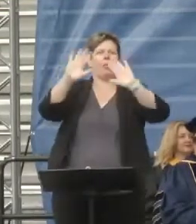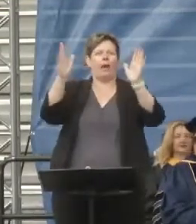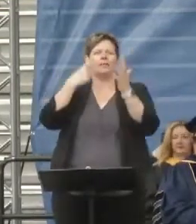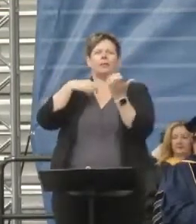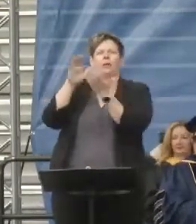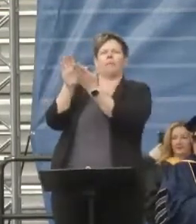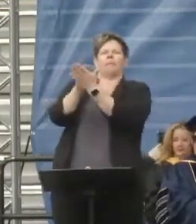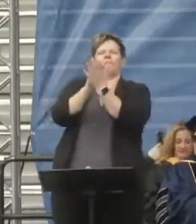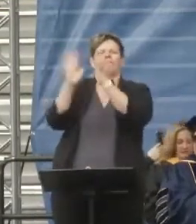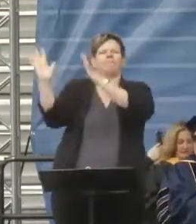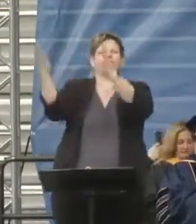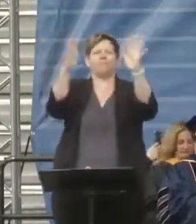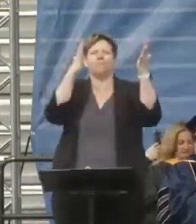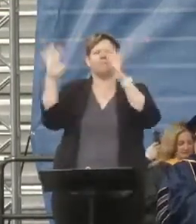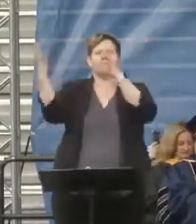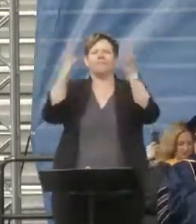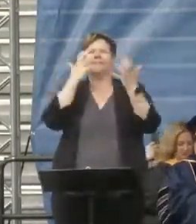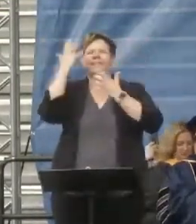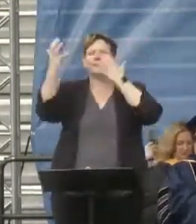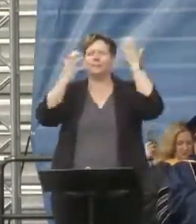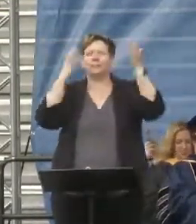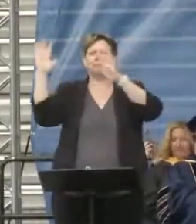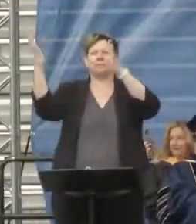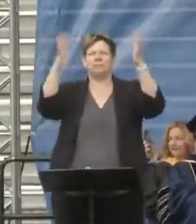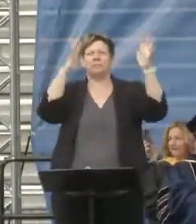be recognized?